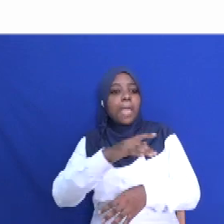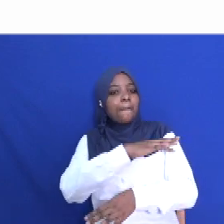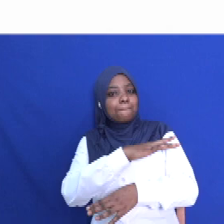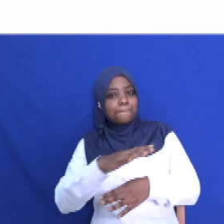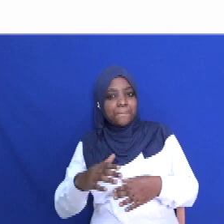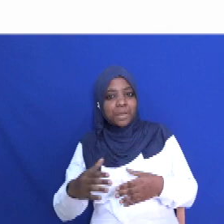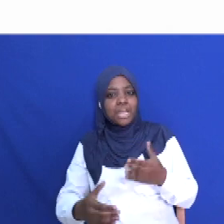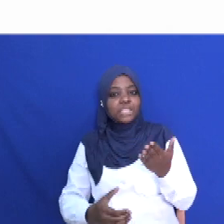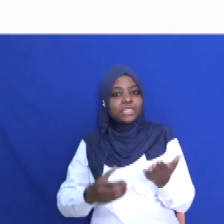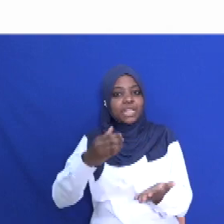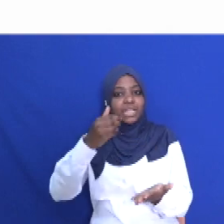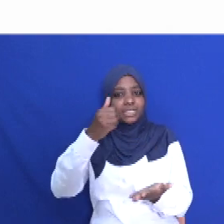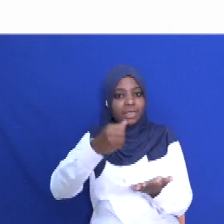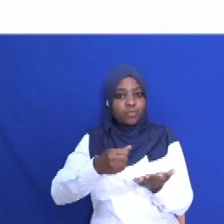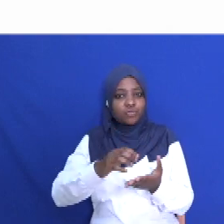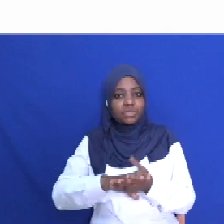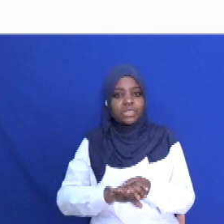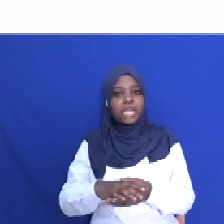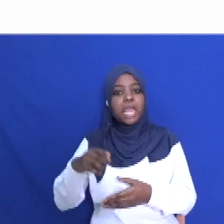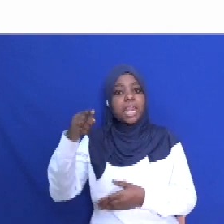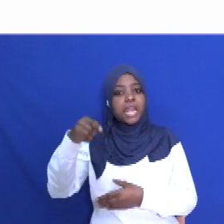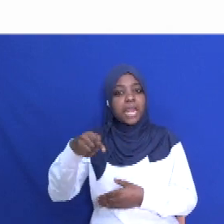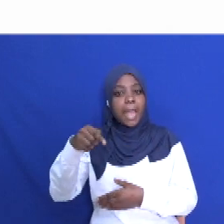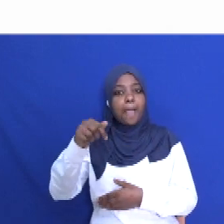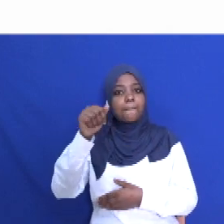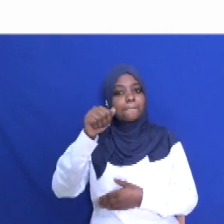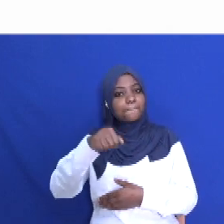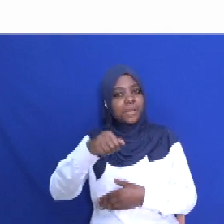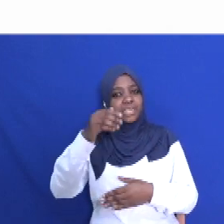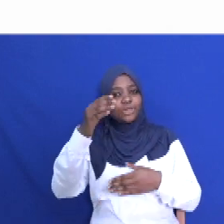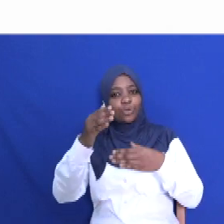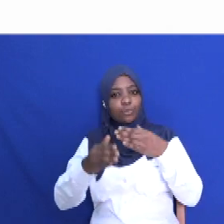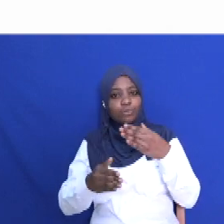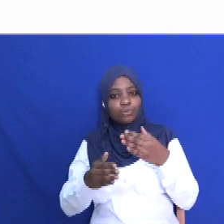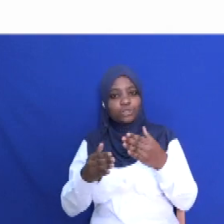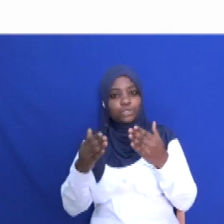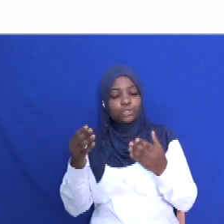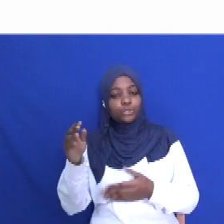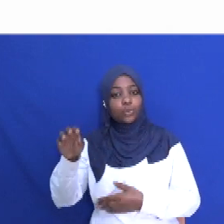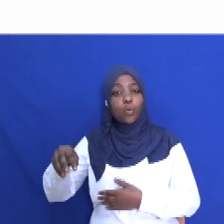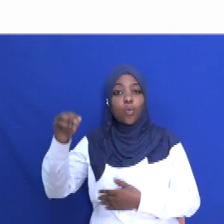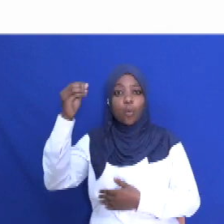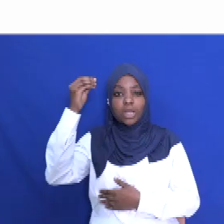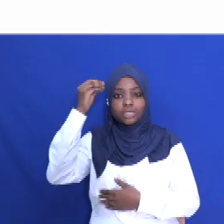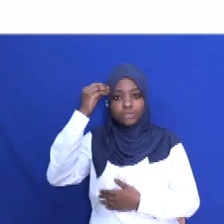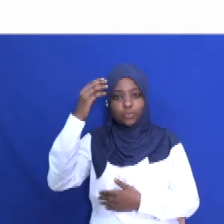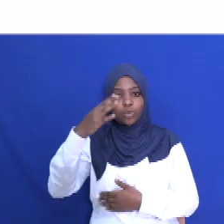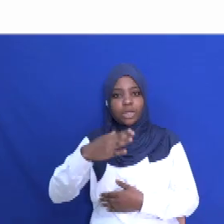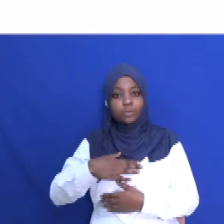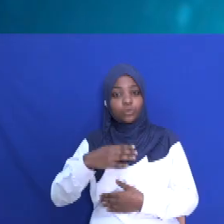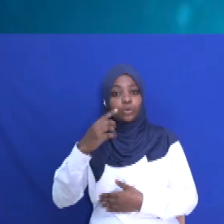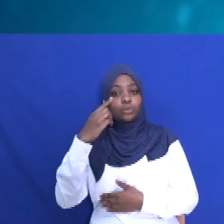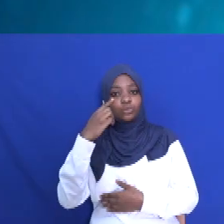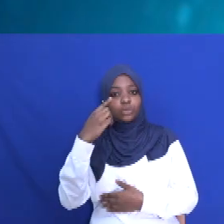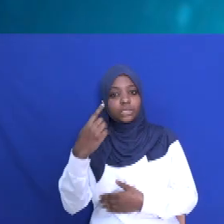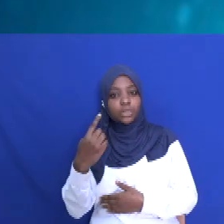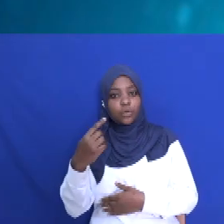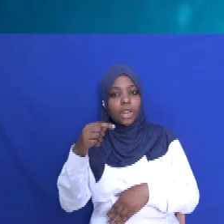period. Okay? Goodbye, my dears. Goodbye.